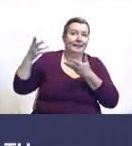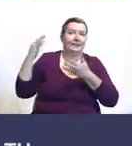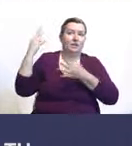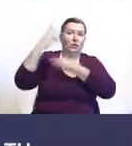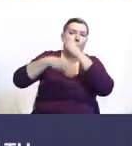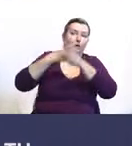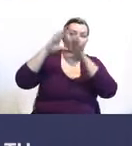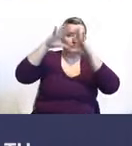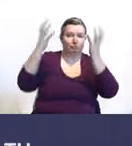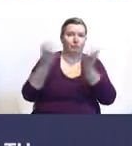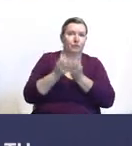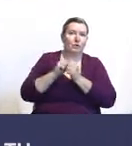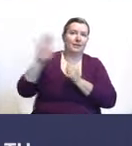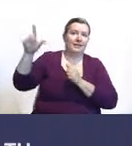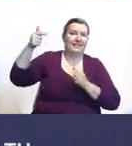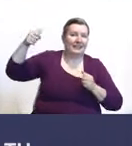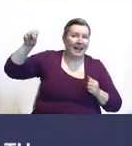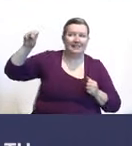elements of its